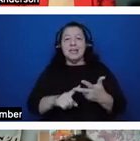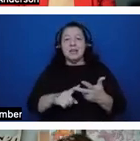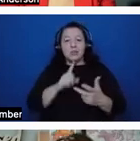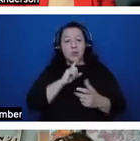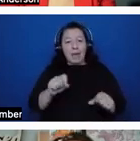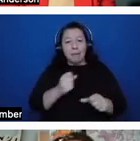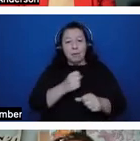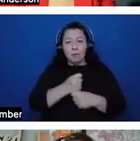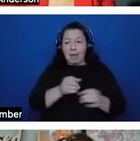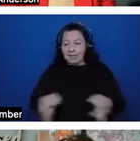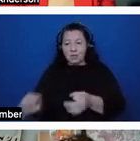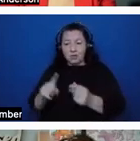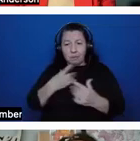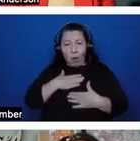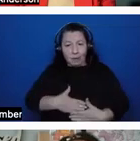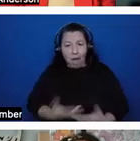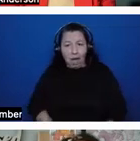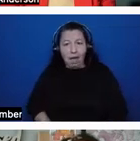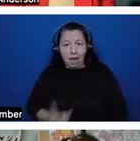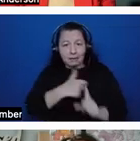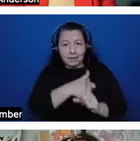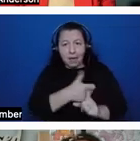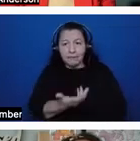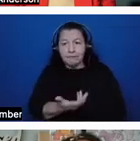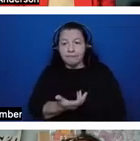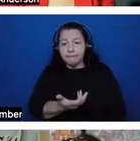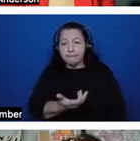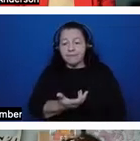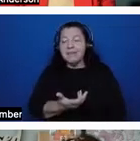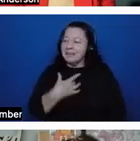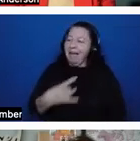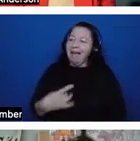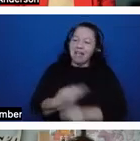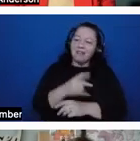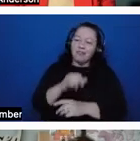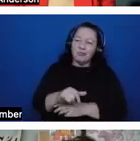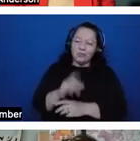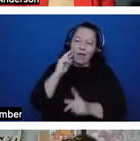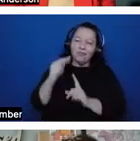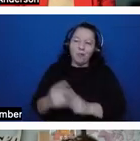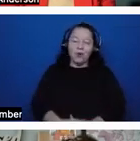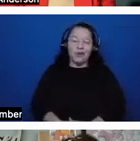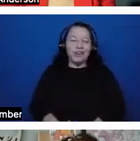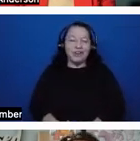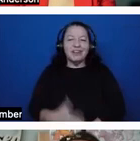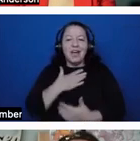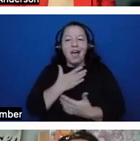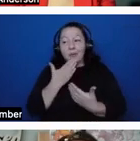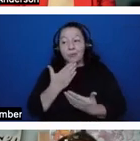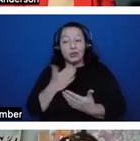about their body. And so I kind of, I like using that framework, and I just appreciate your comment, because it is